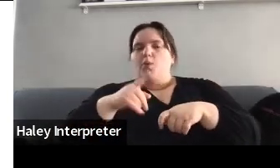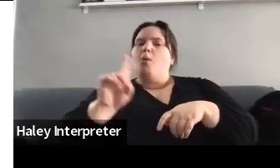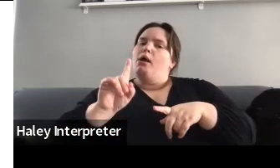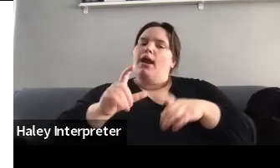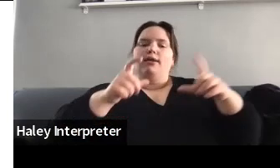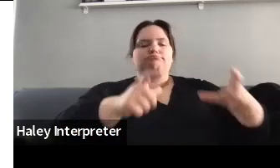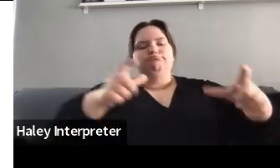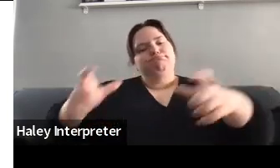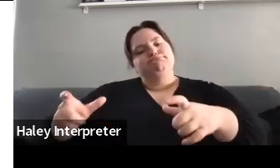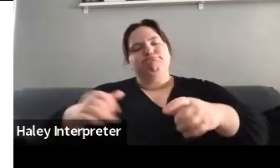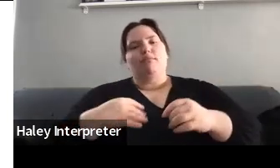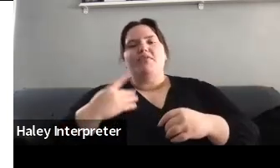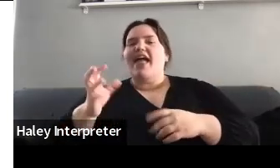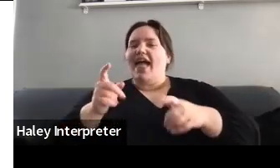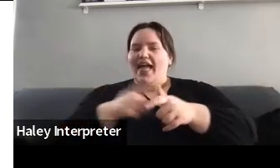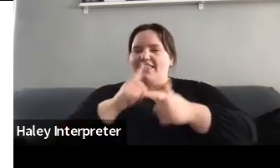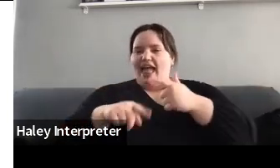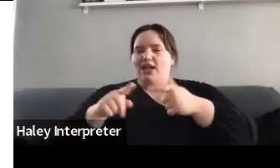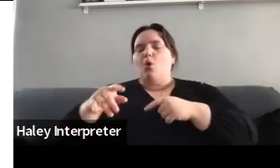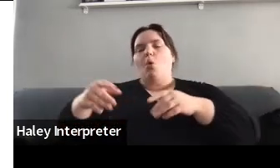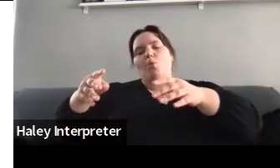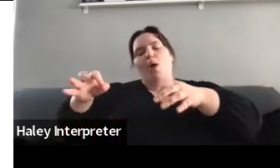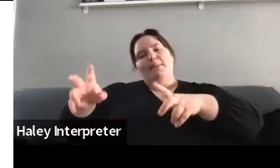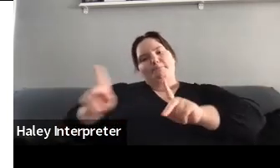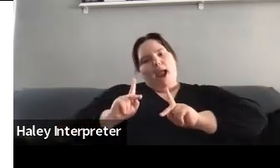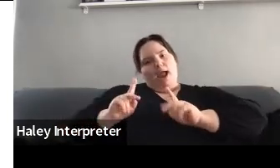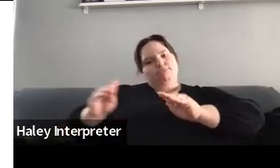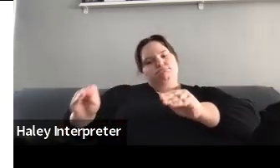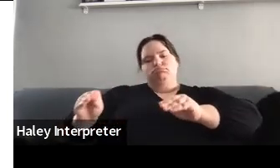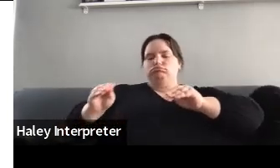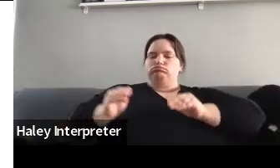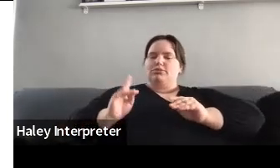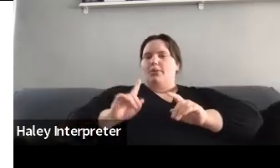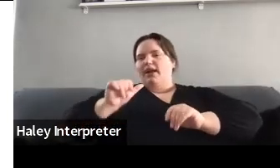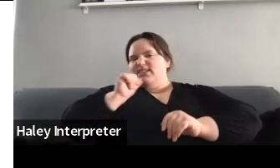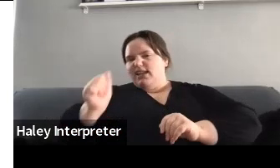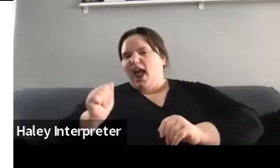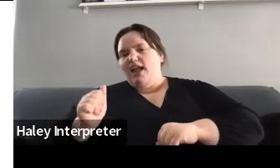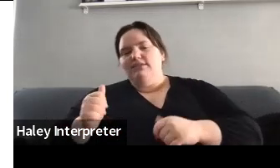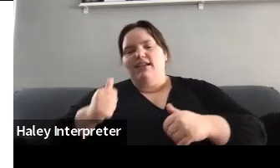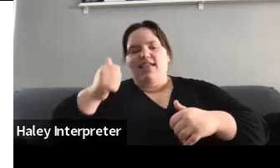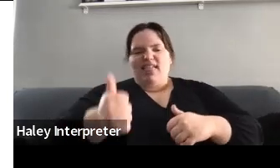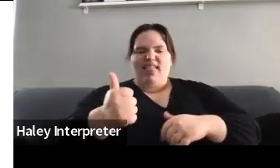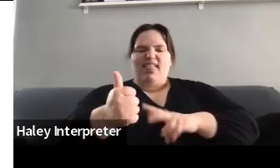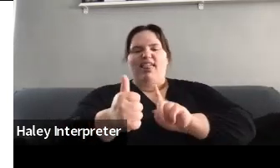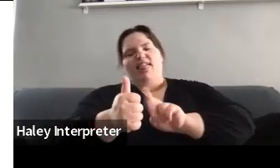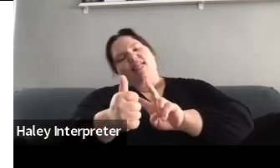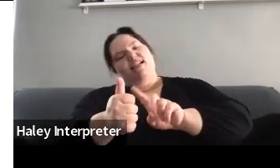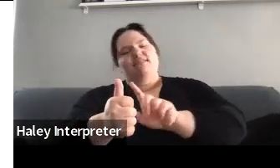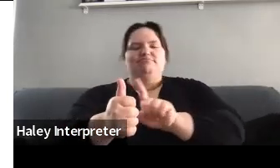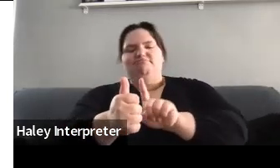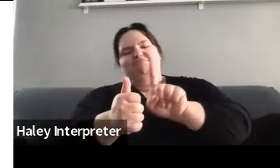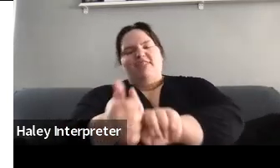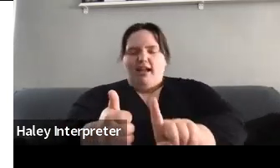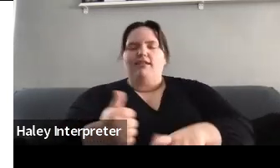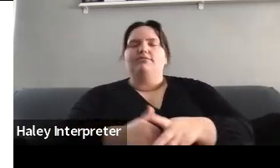roll them back into a place where perhaps it's out of your way. And then, of course, electric can openers can help with those cans that you